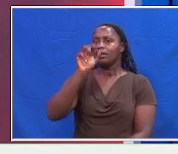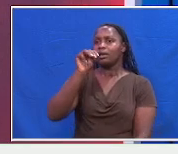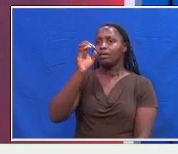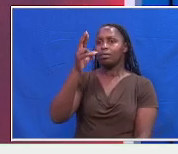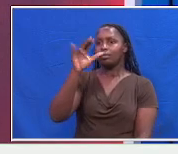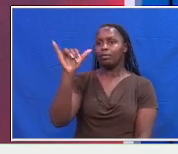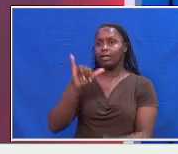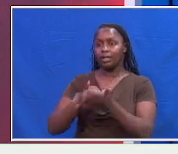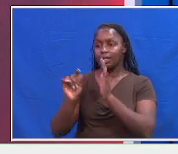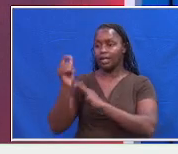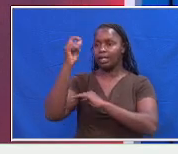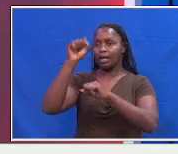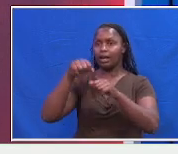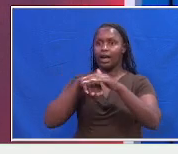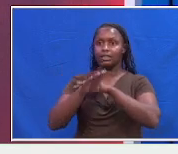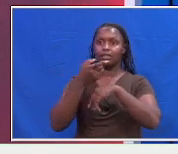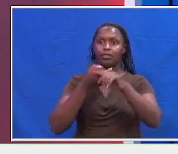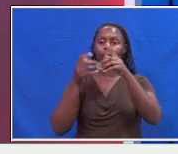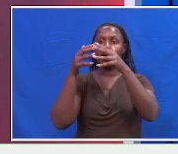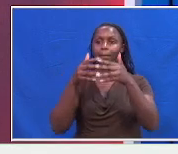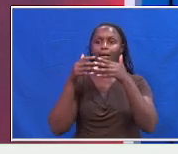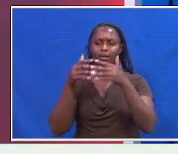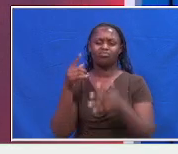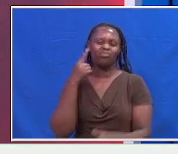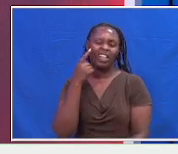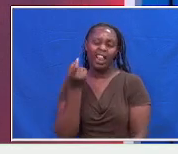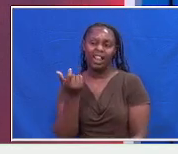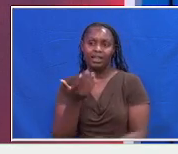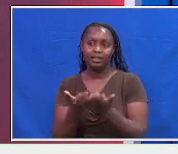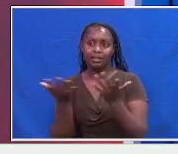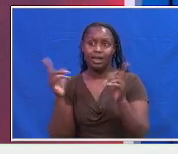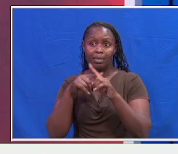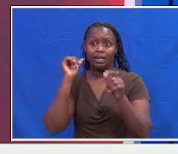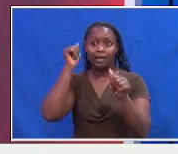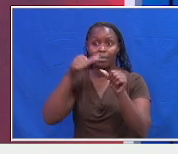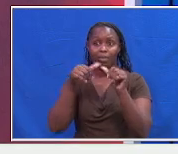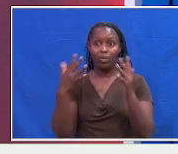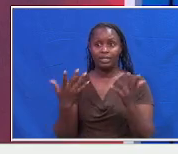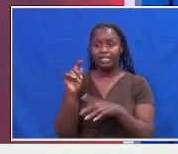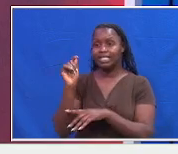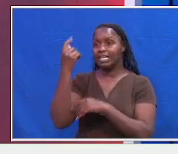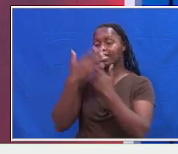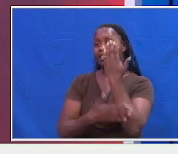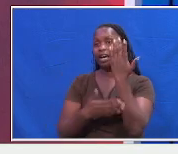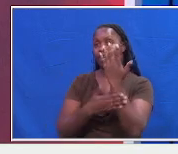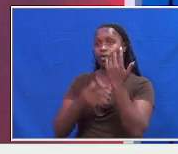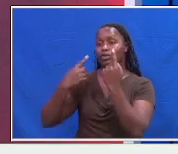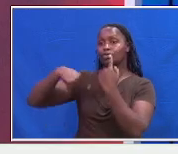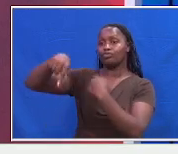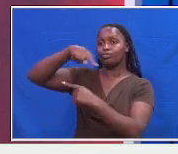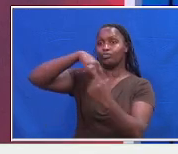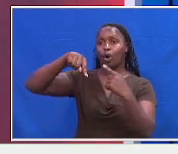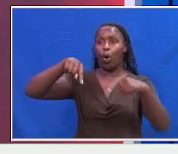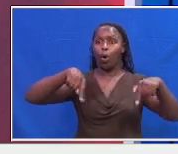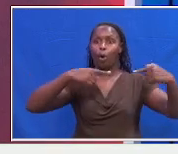United States. Now, this may seem like a small thing, but let's remember that Kenya is a country that is surrounded by conflict,